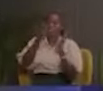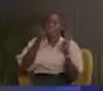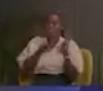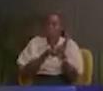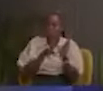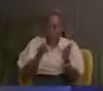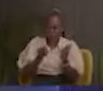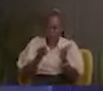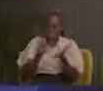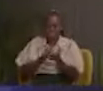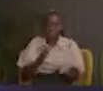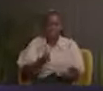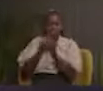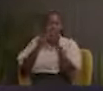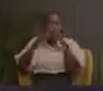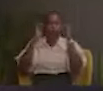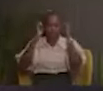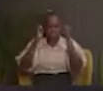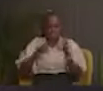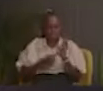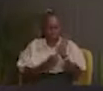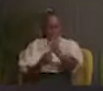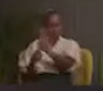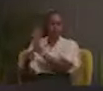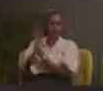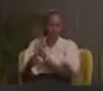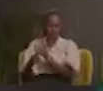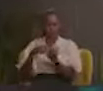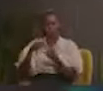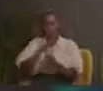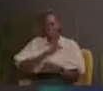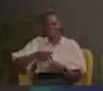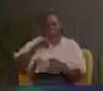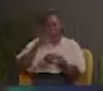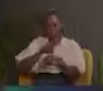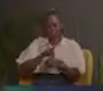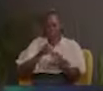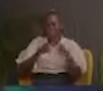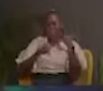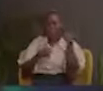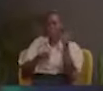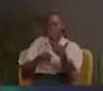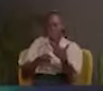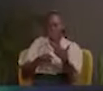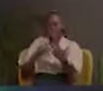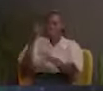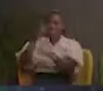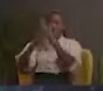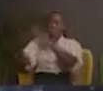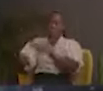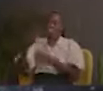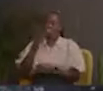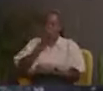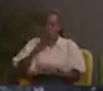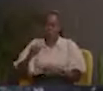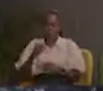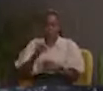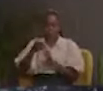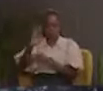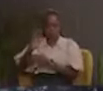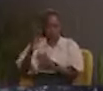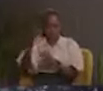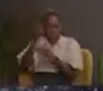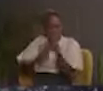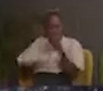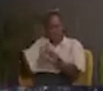to educate you and show you the modus operandi of the kingdom. Number three, the prophetic speakings of God, both past and